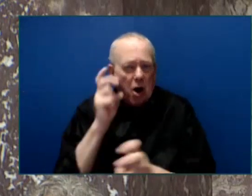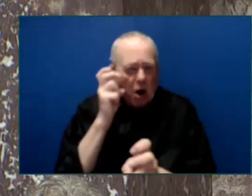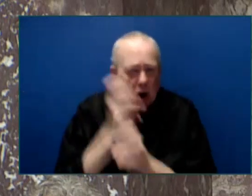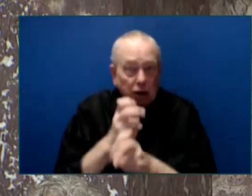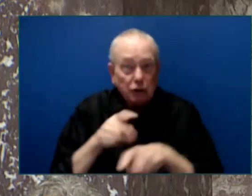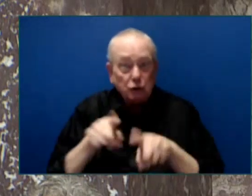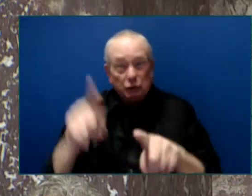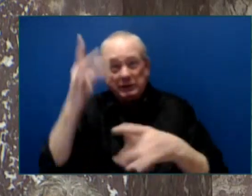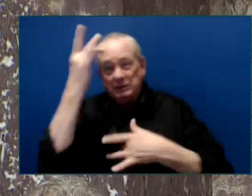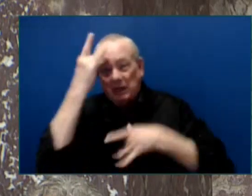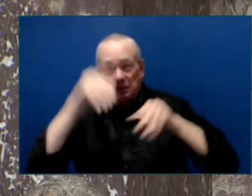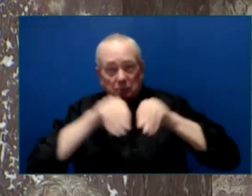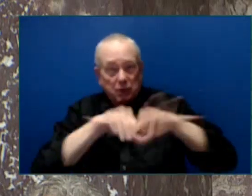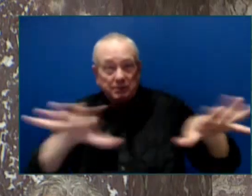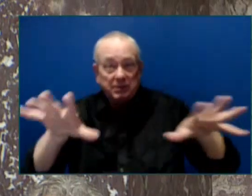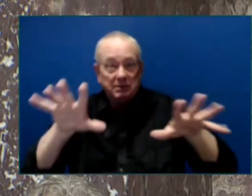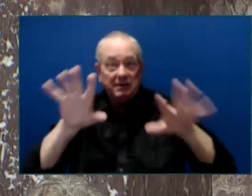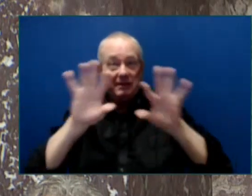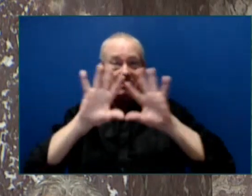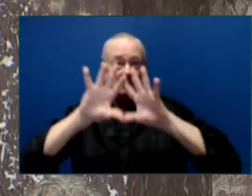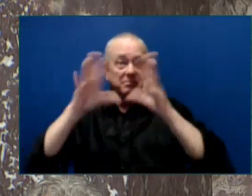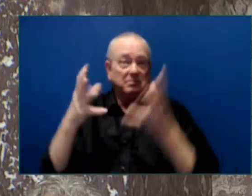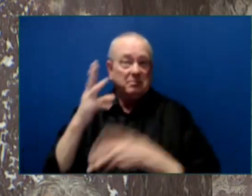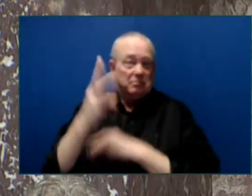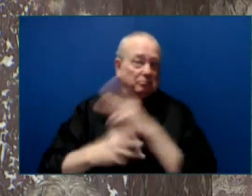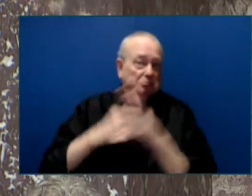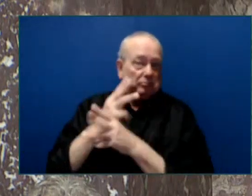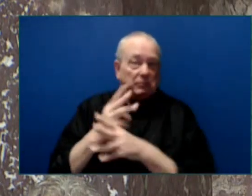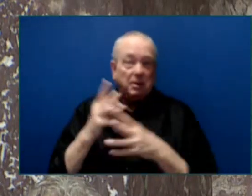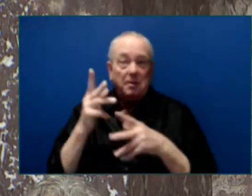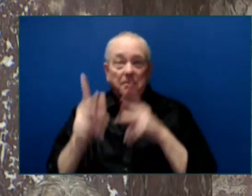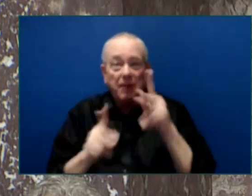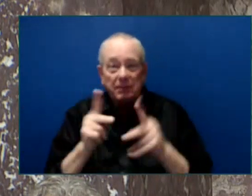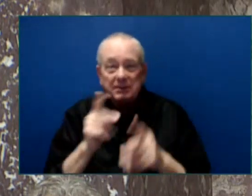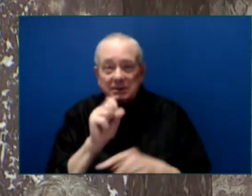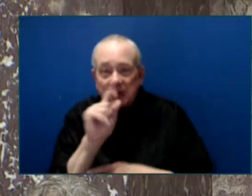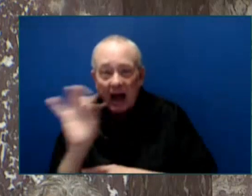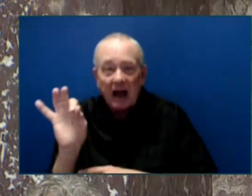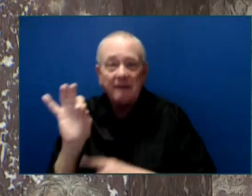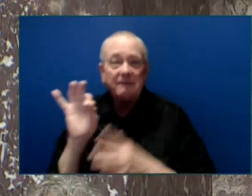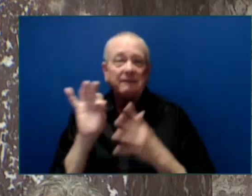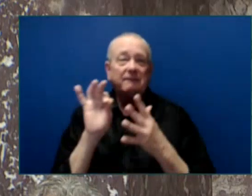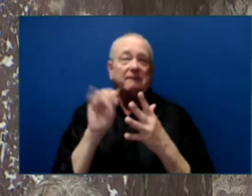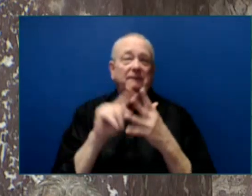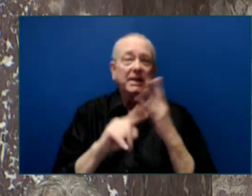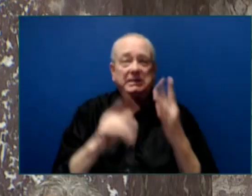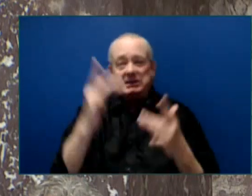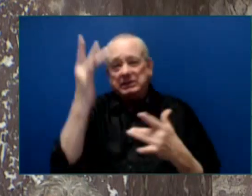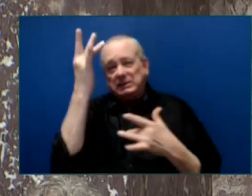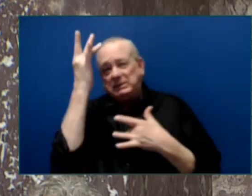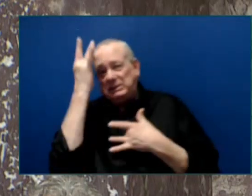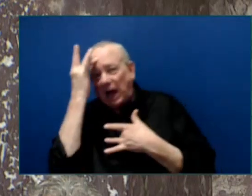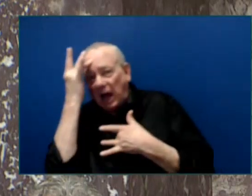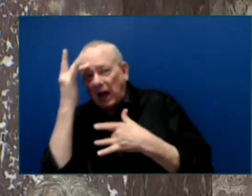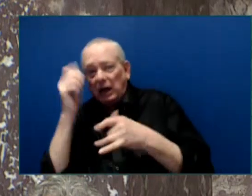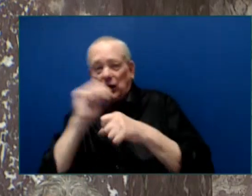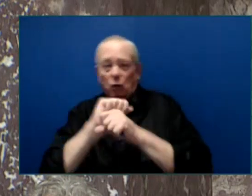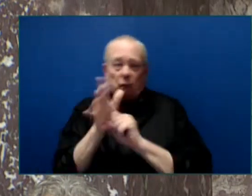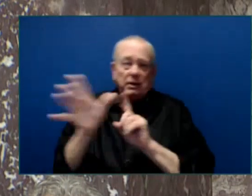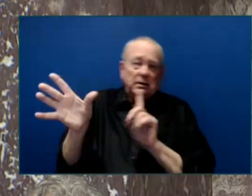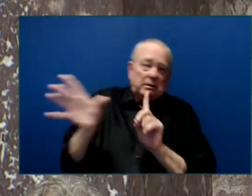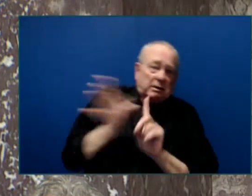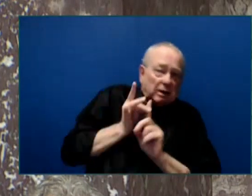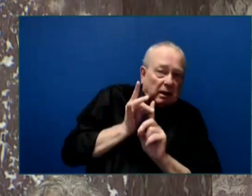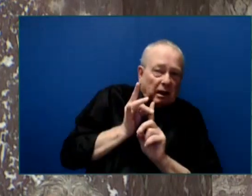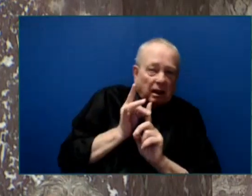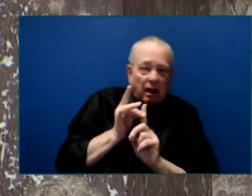Individuals, staff, we were dealing with challenges with people getting COVID. We were dealing with people not reporting to work.